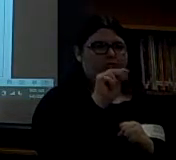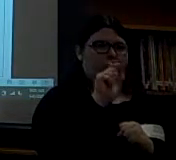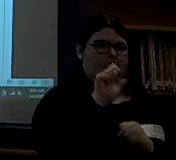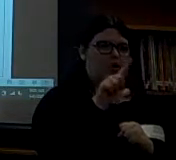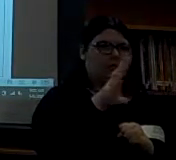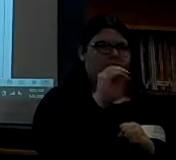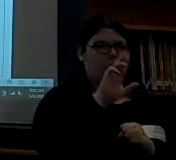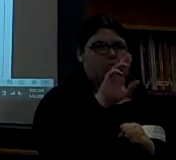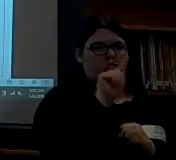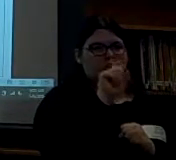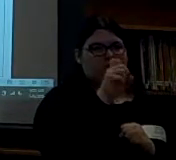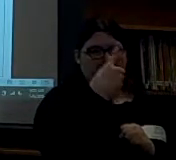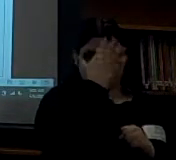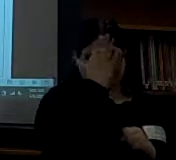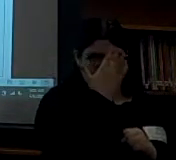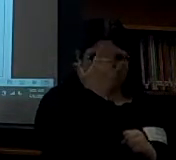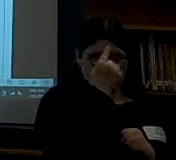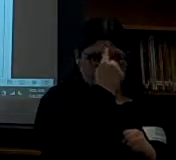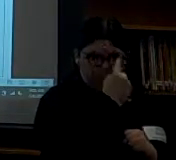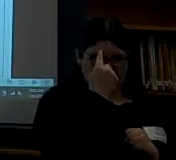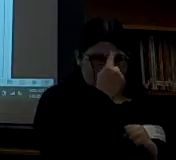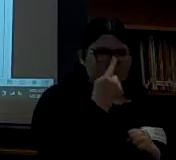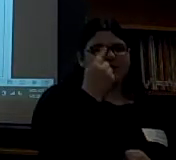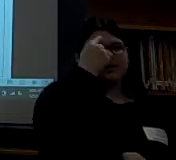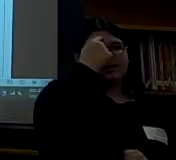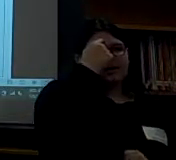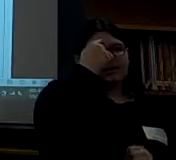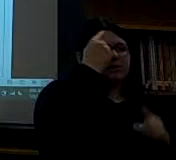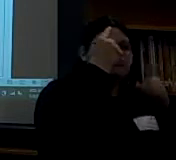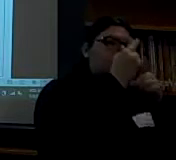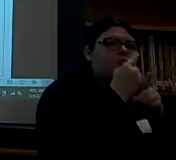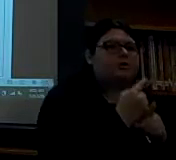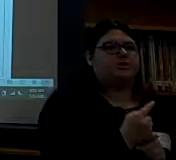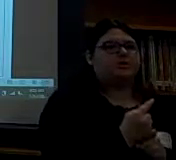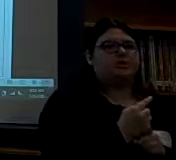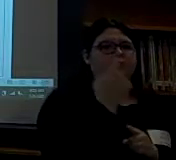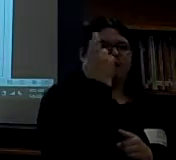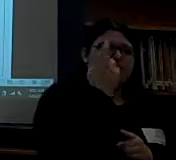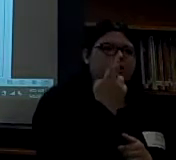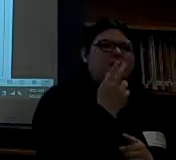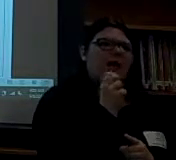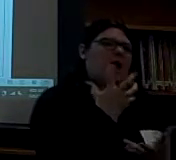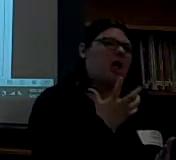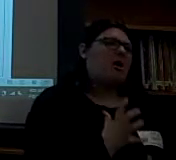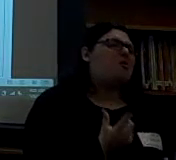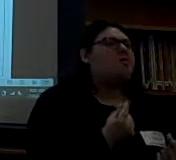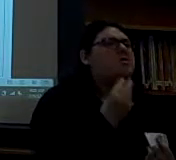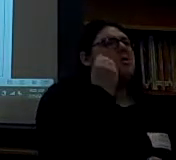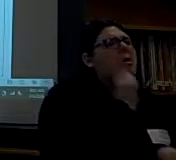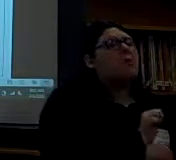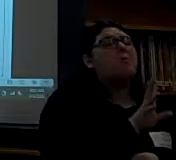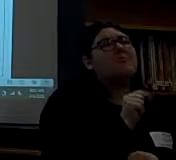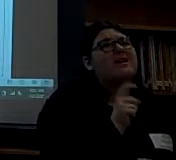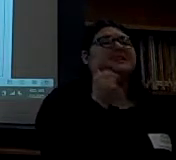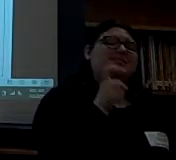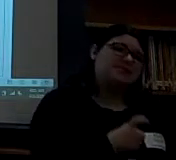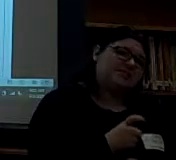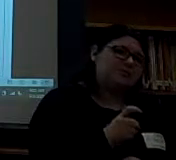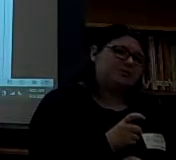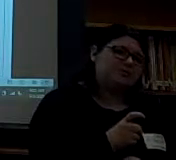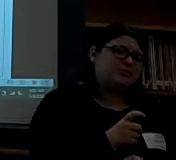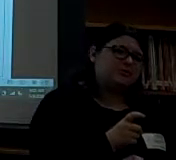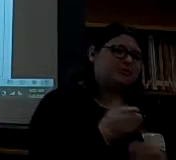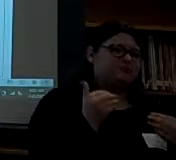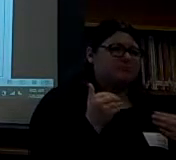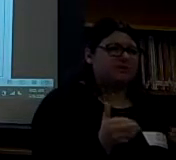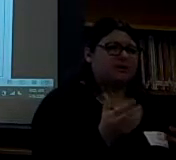This part of our brain allows us to think rationally about things. You know, I don't want to do my homework, but I have to. It allows us